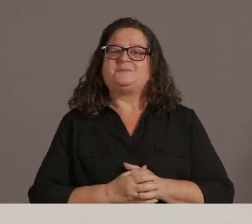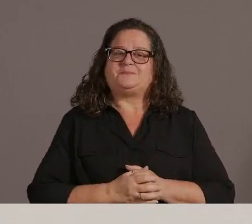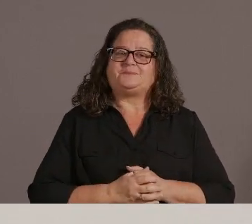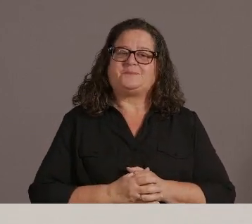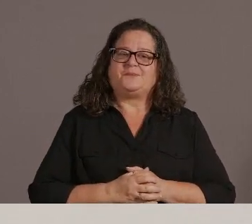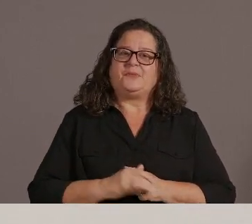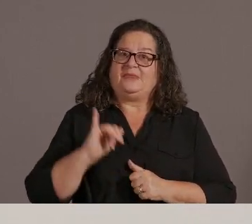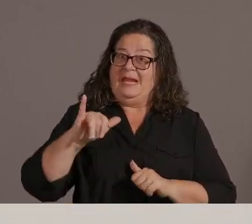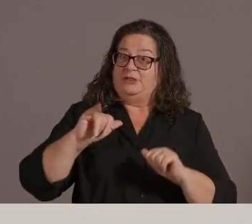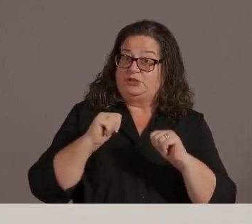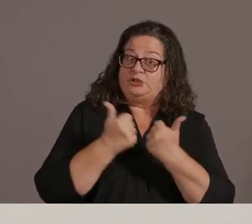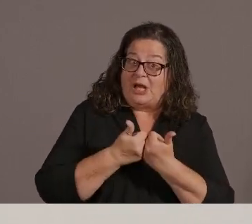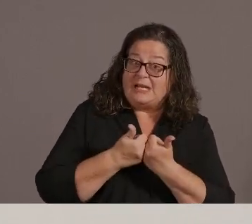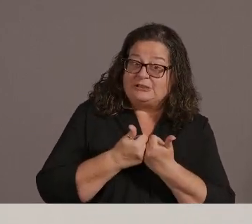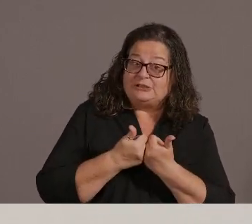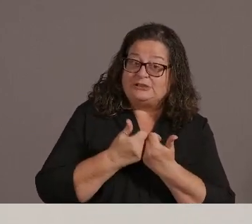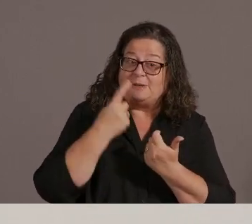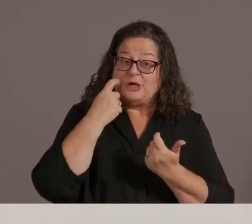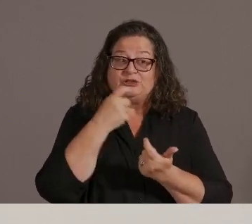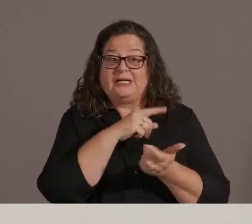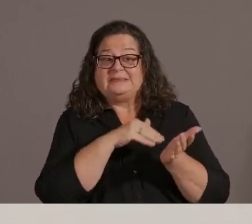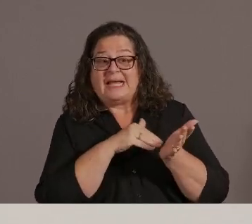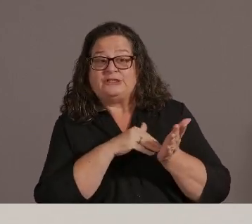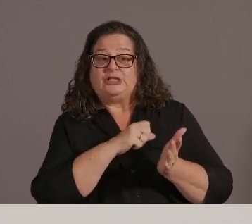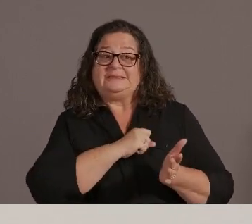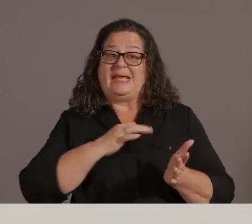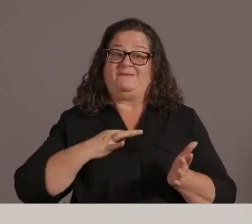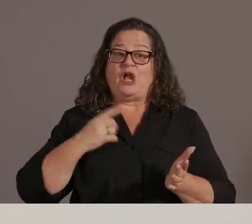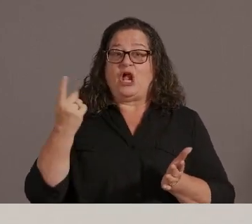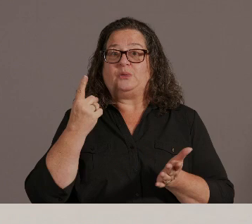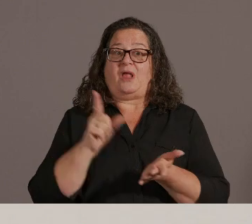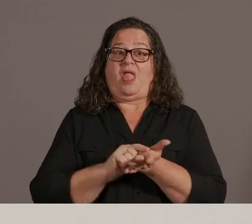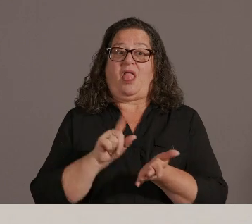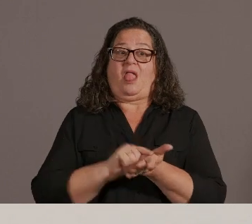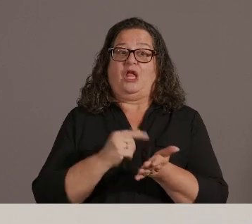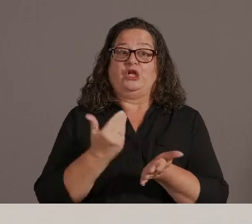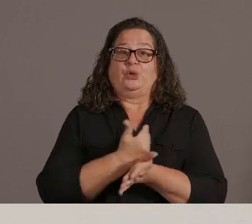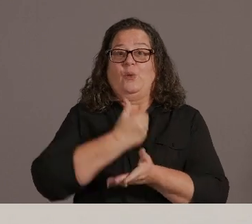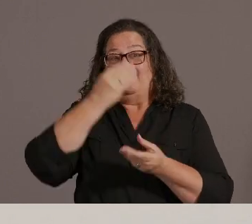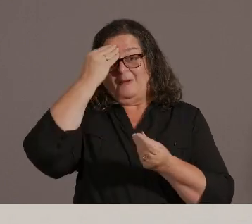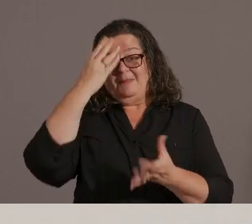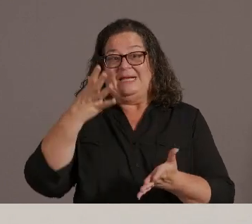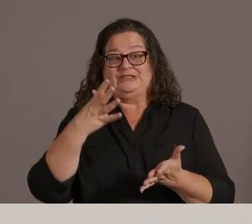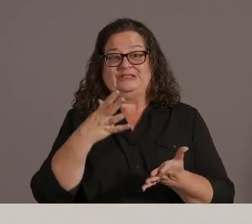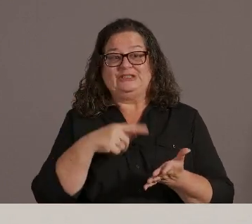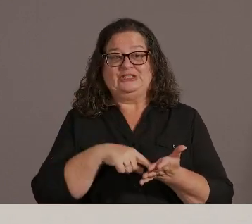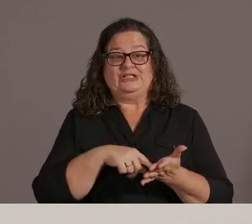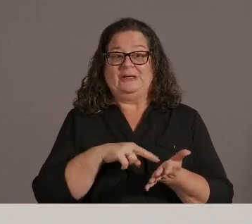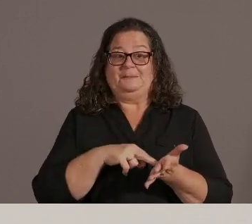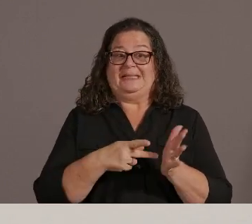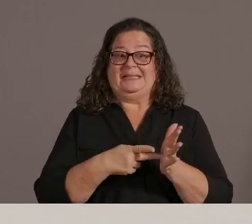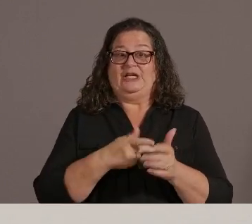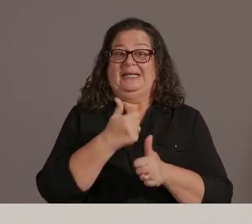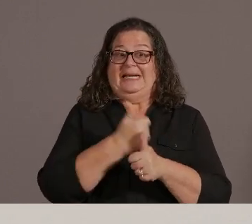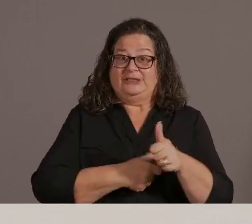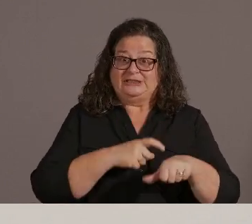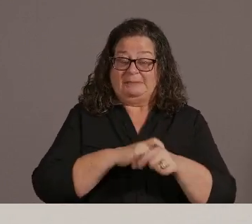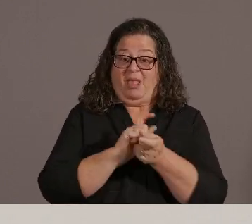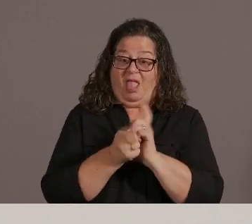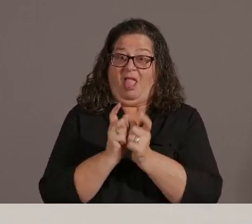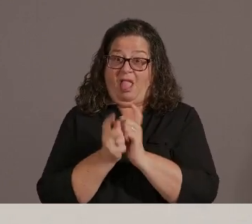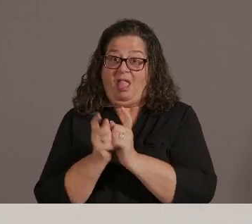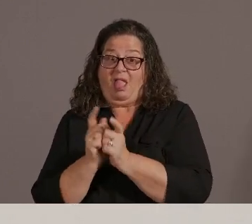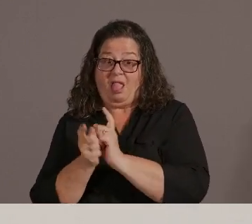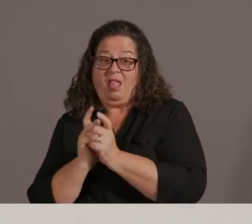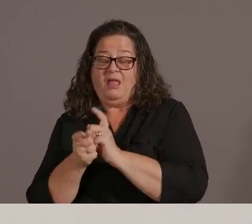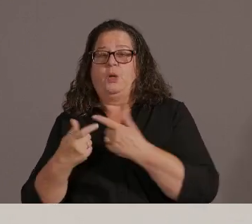new information. But we are also working to expand some of those efforts into new areas.